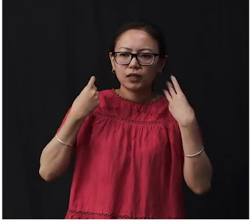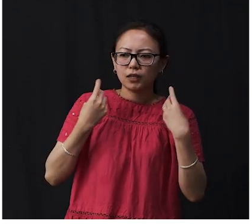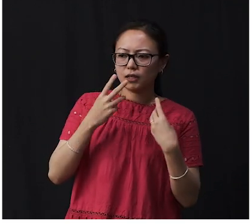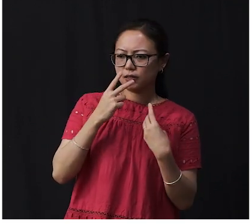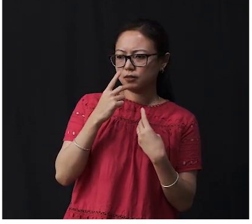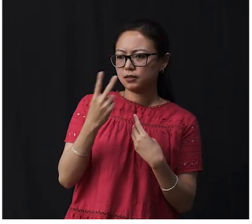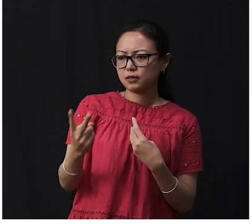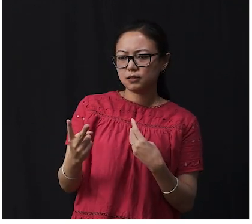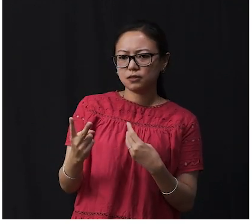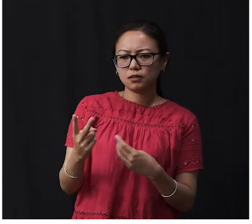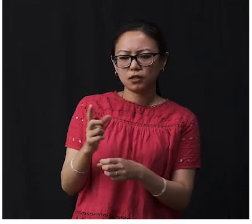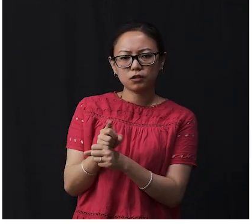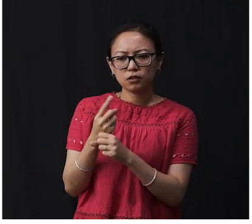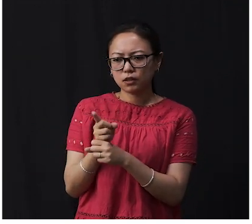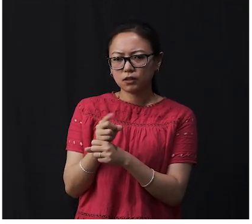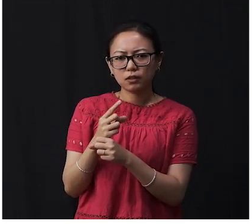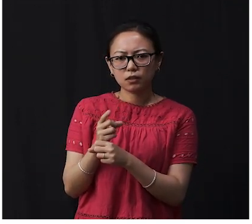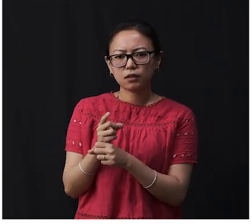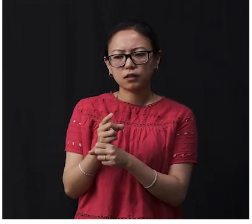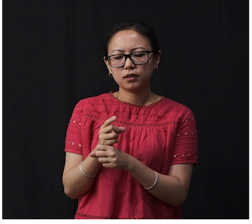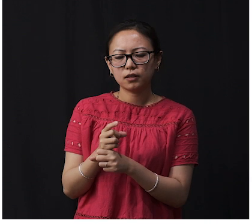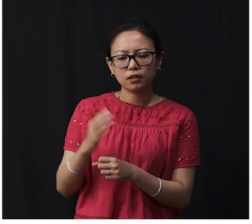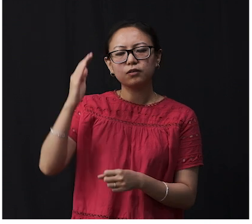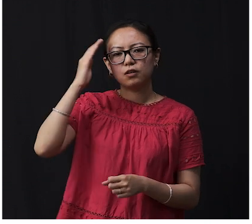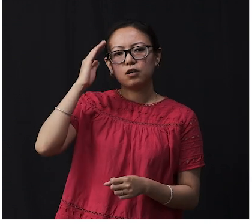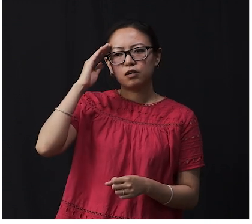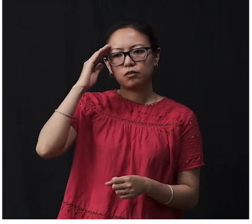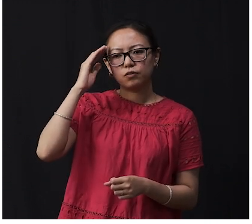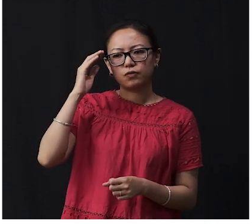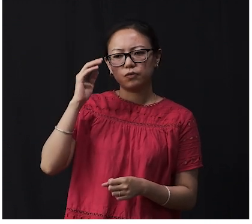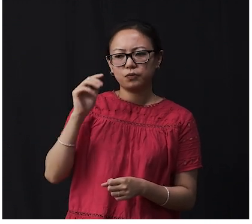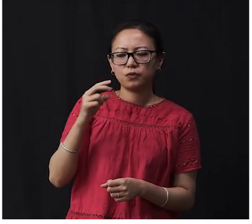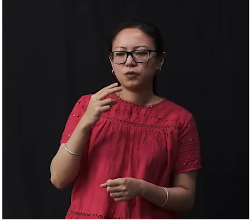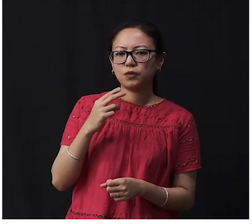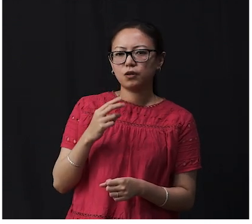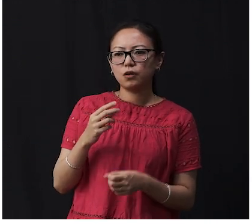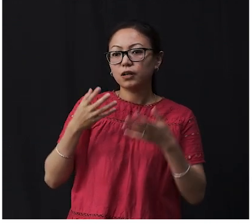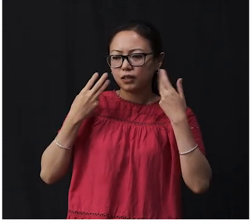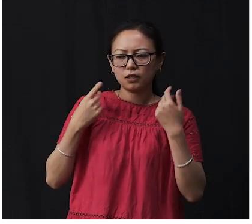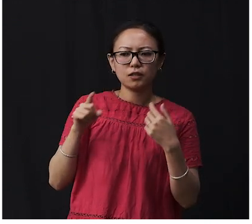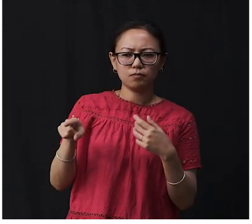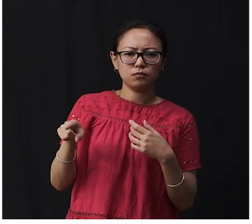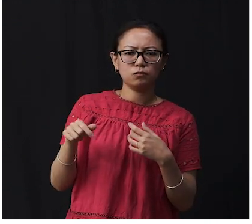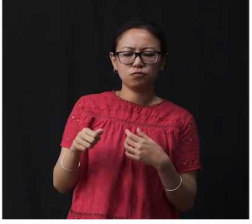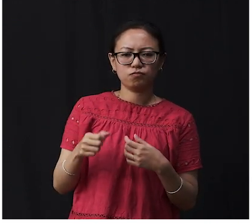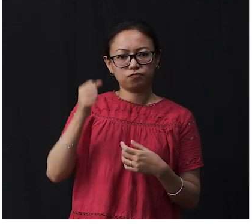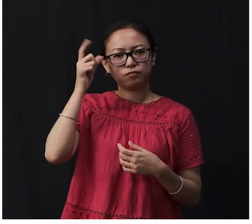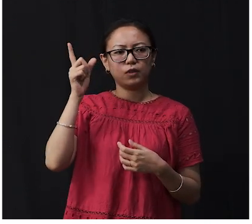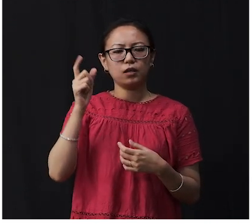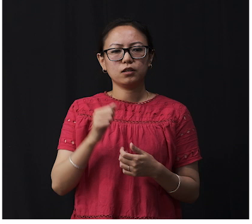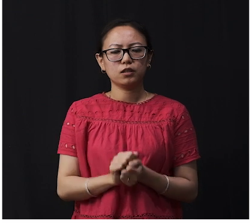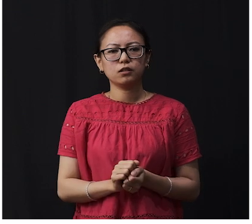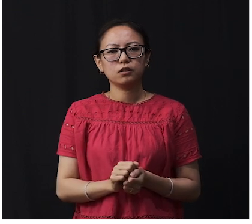So the cat mewed means to mew, to make a cat sound. I hope you all have seen